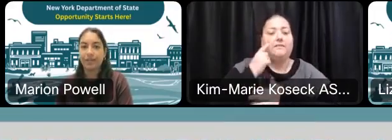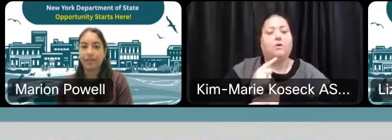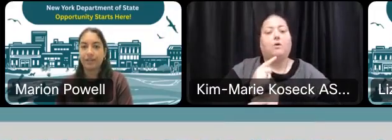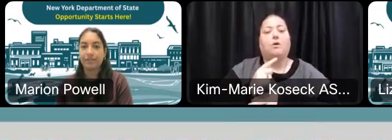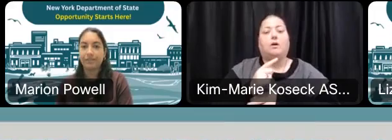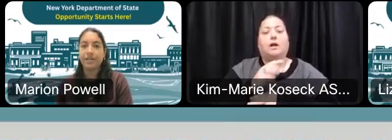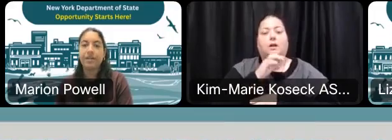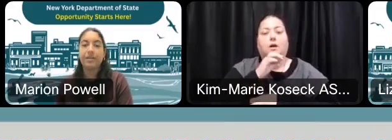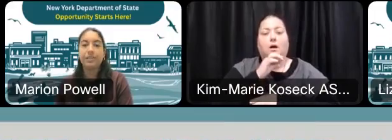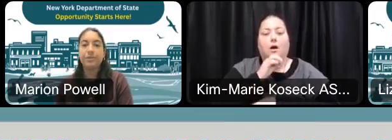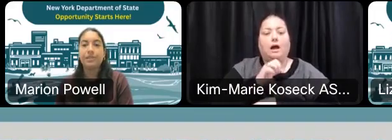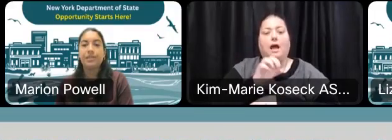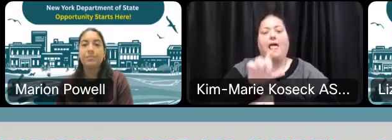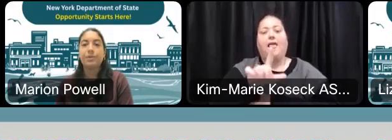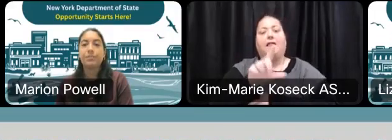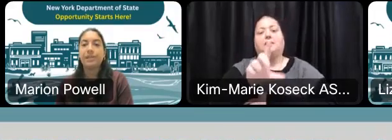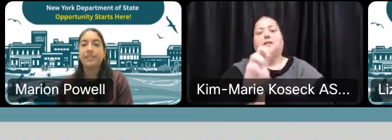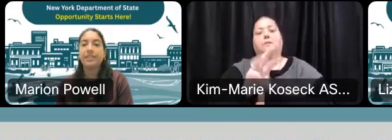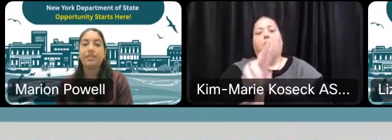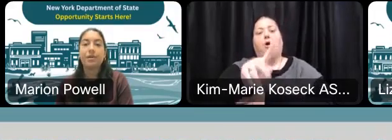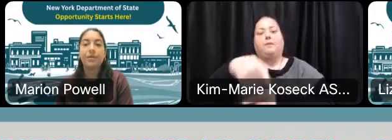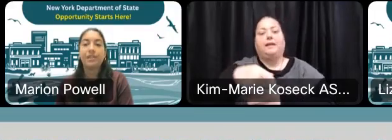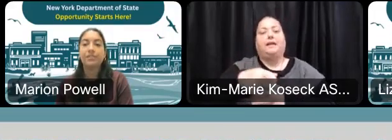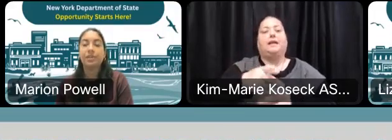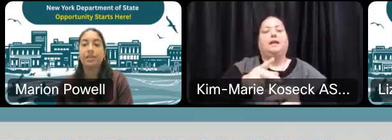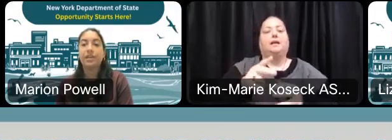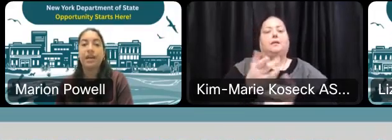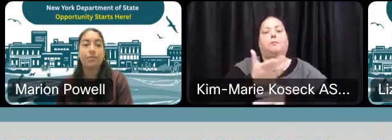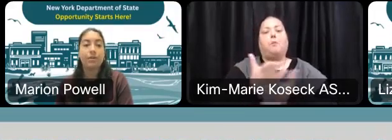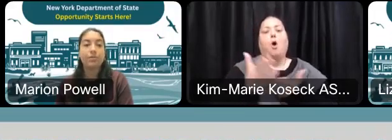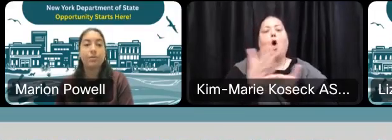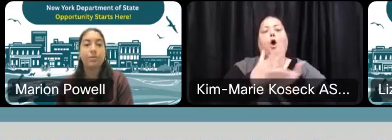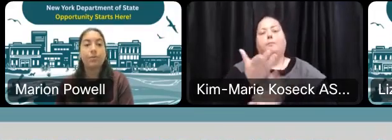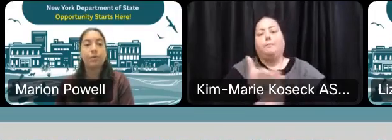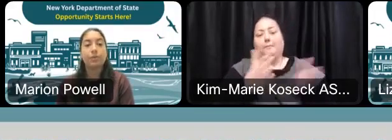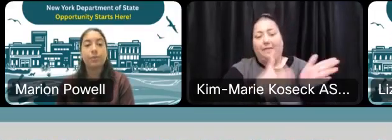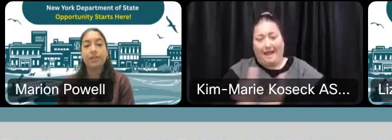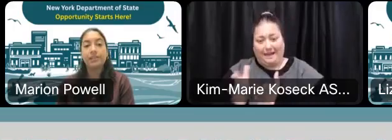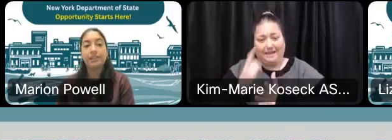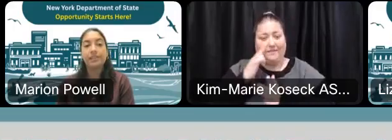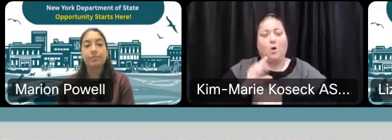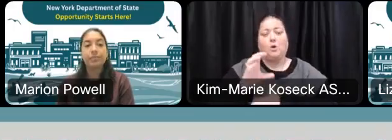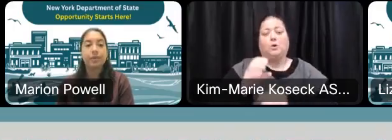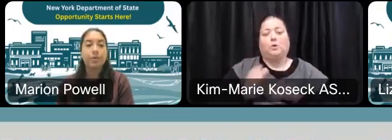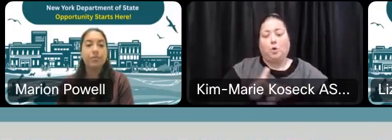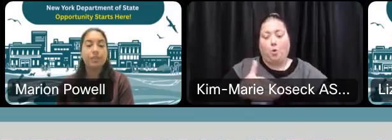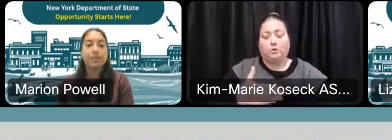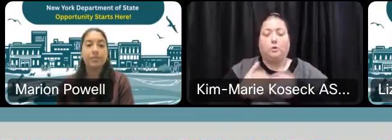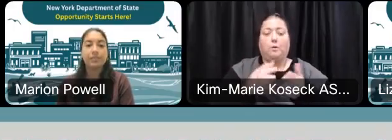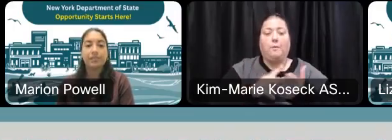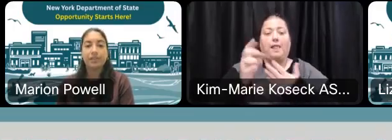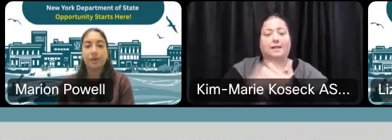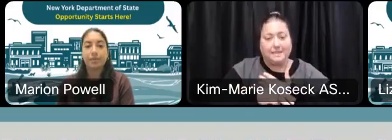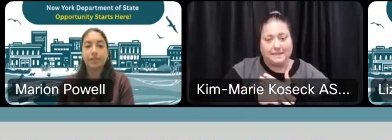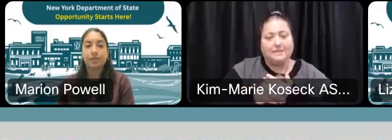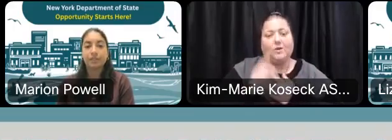plan. LWRP component plans take a comprehensive look at one or more coastal policies or focus on